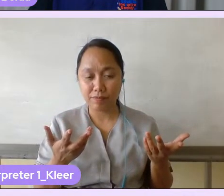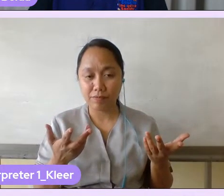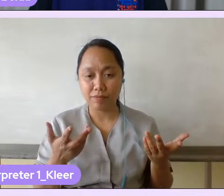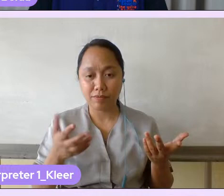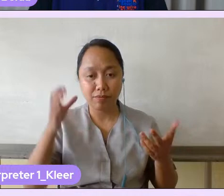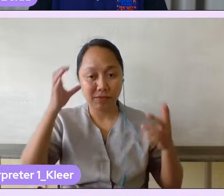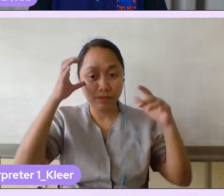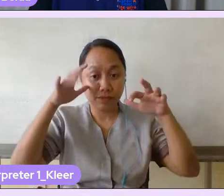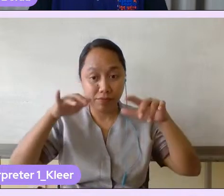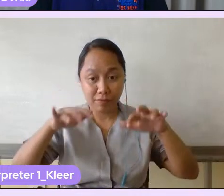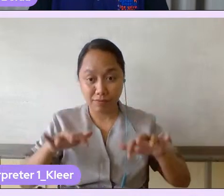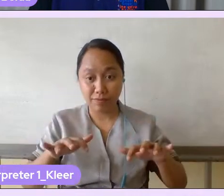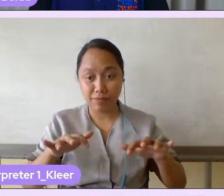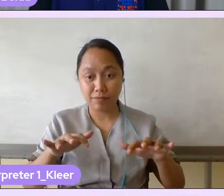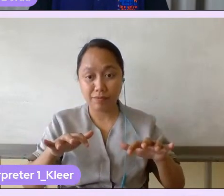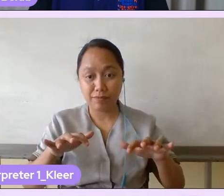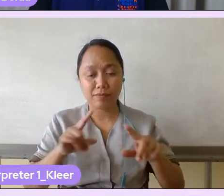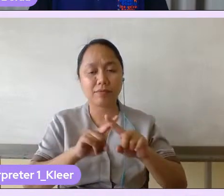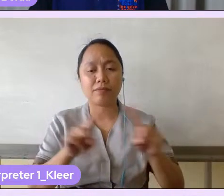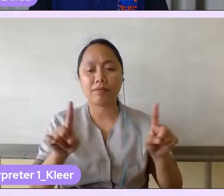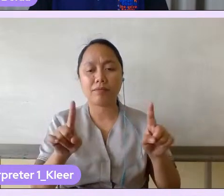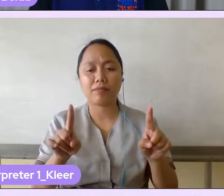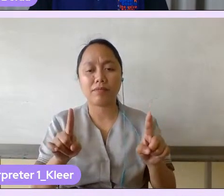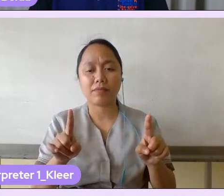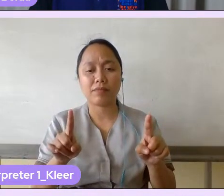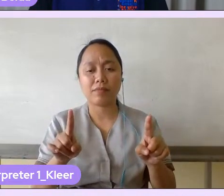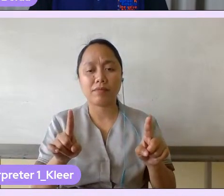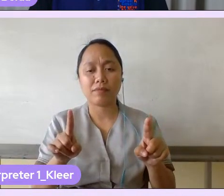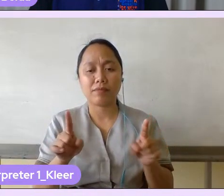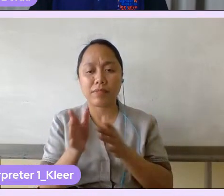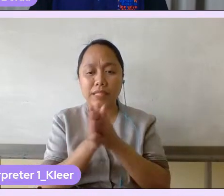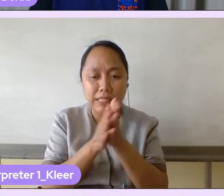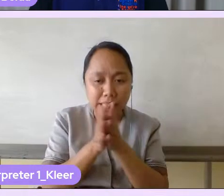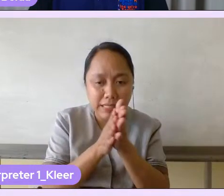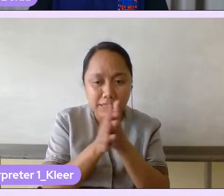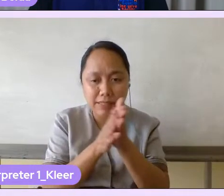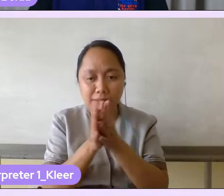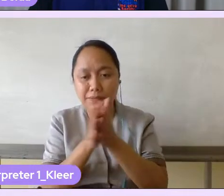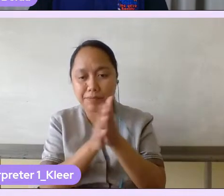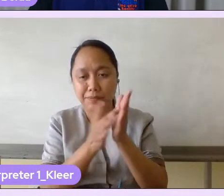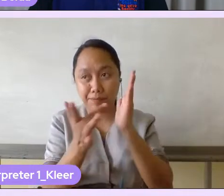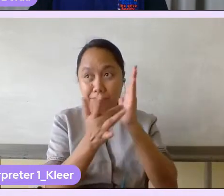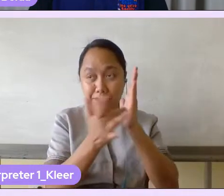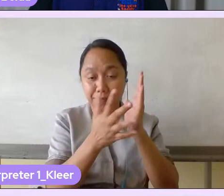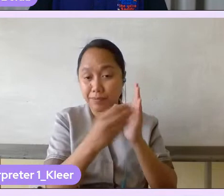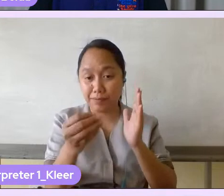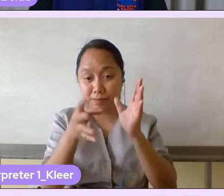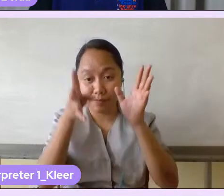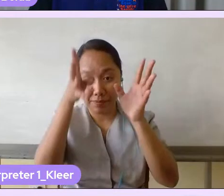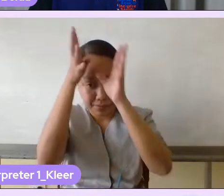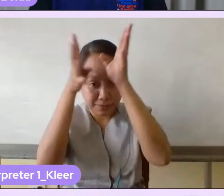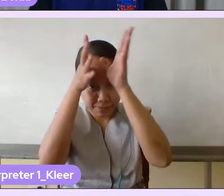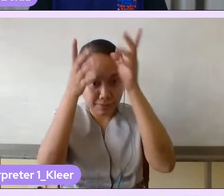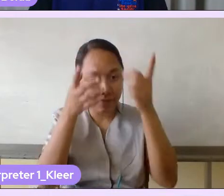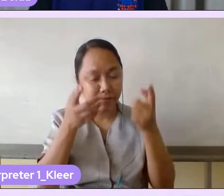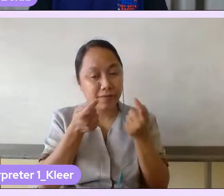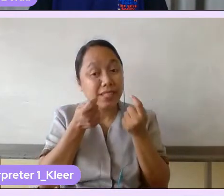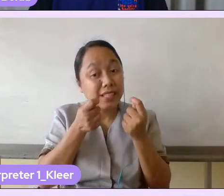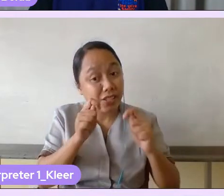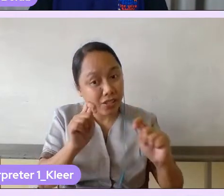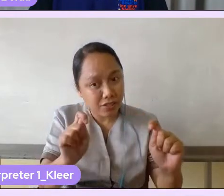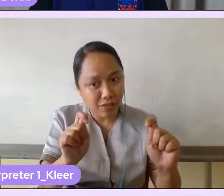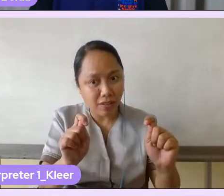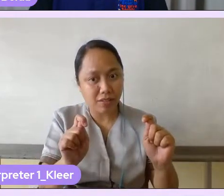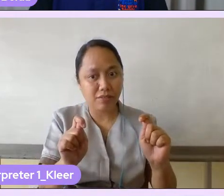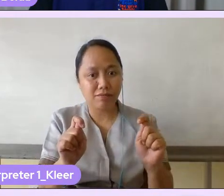So dahil naging passion nila yung technology and innovation, they tried to